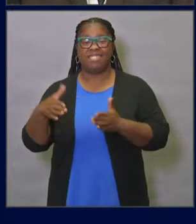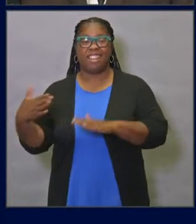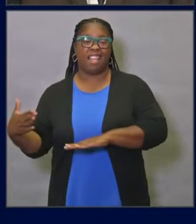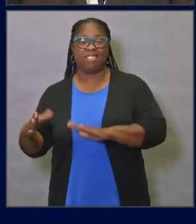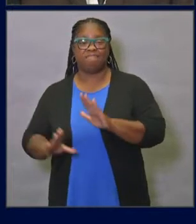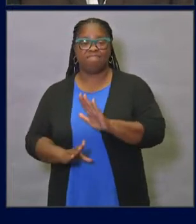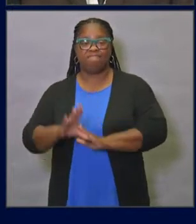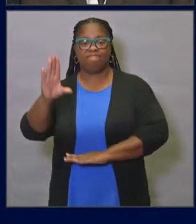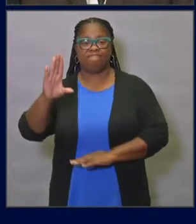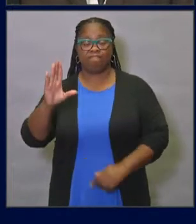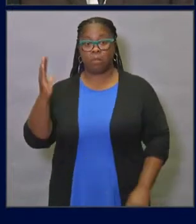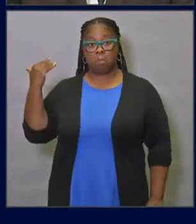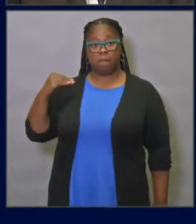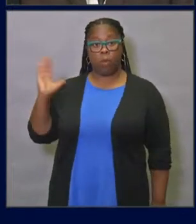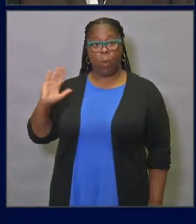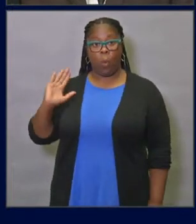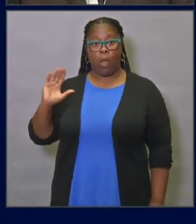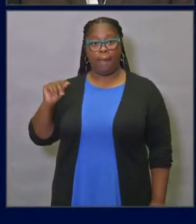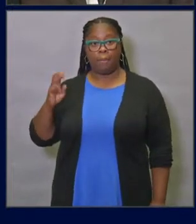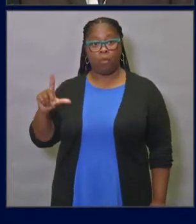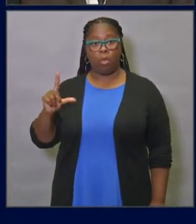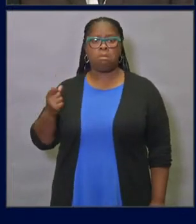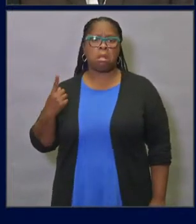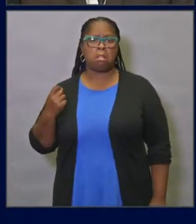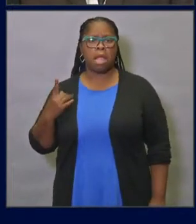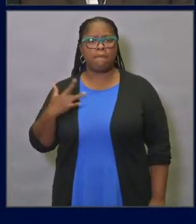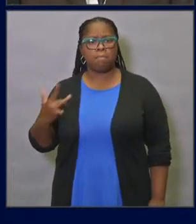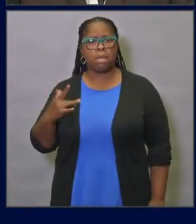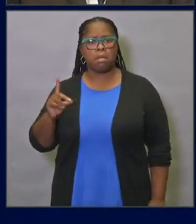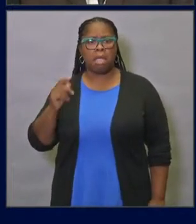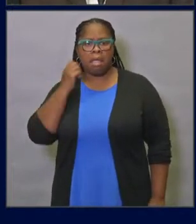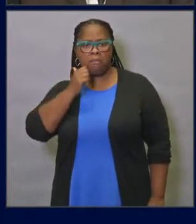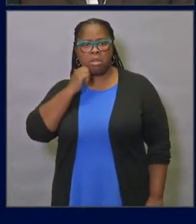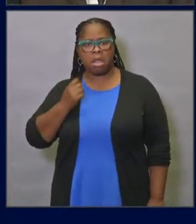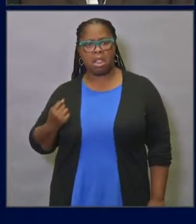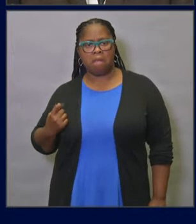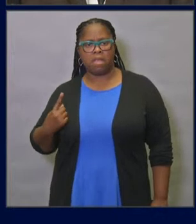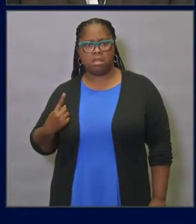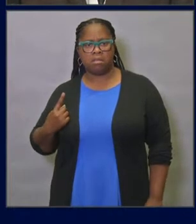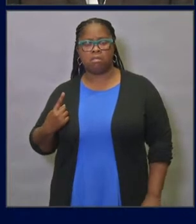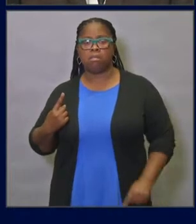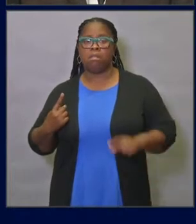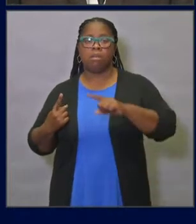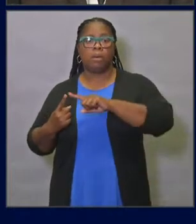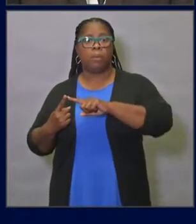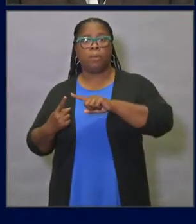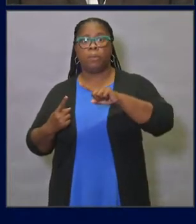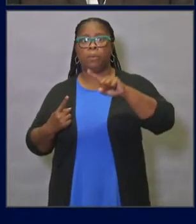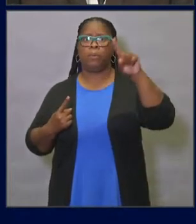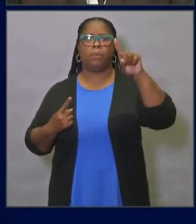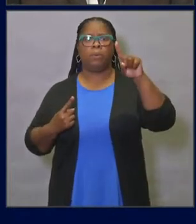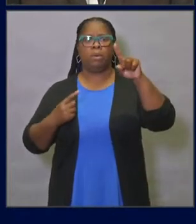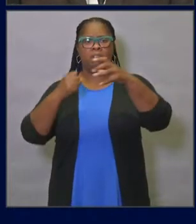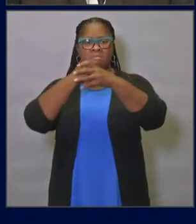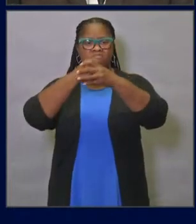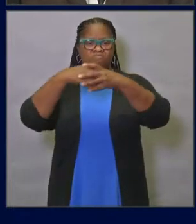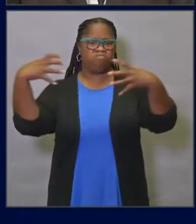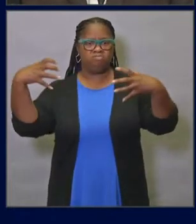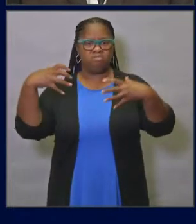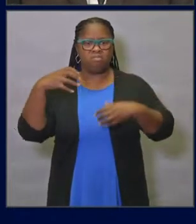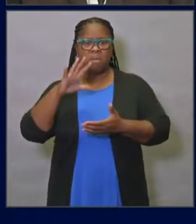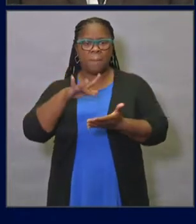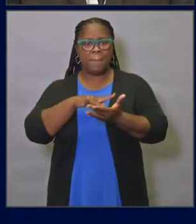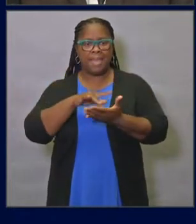about 11 per day. As we can see, the number of deaths increased significantly following outbreaks at nursing facilities in mid-April and